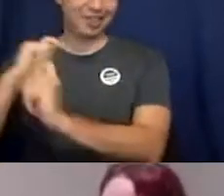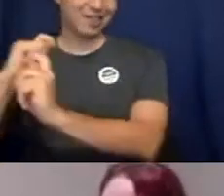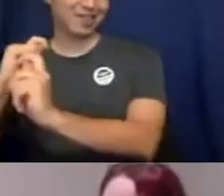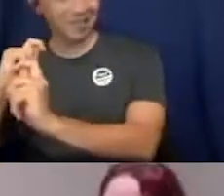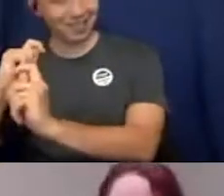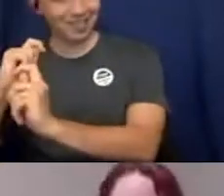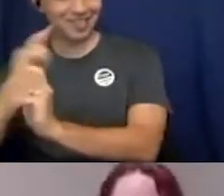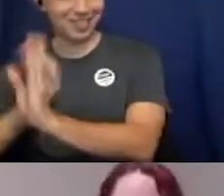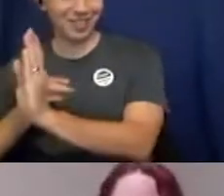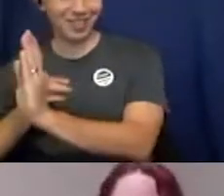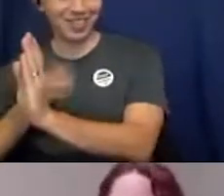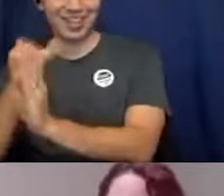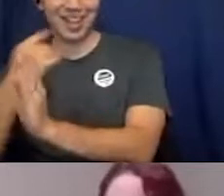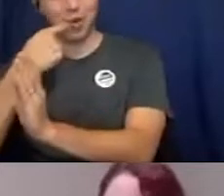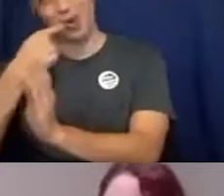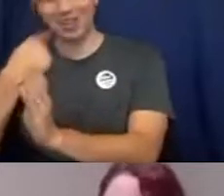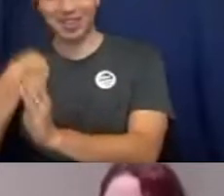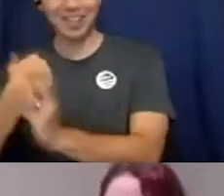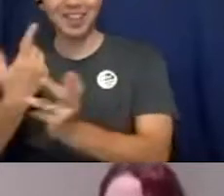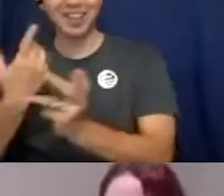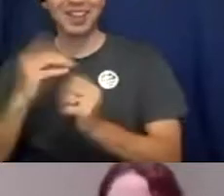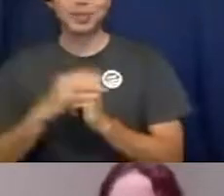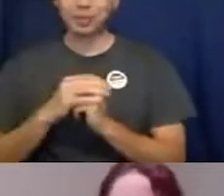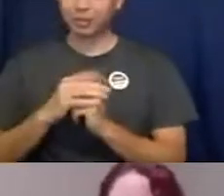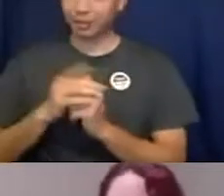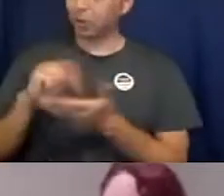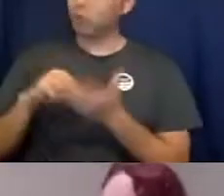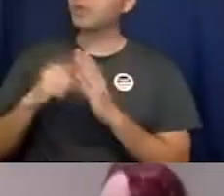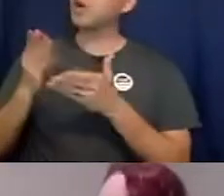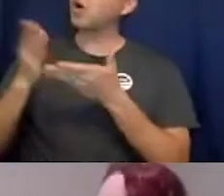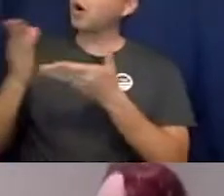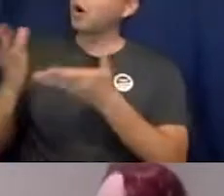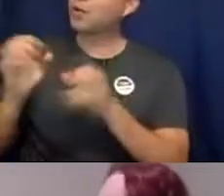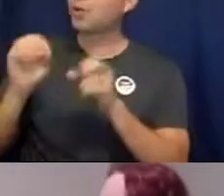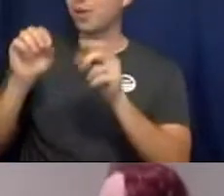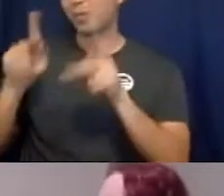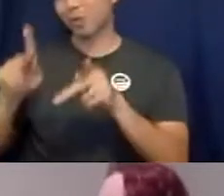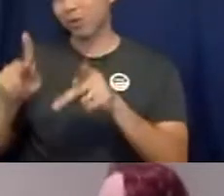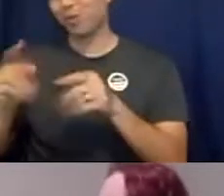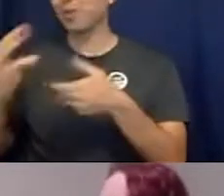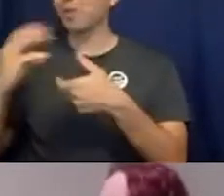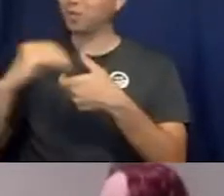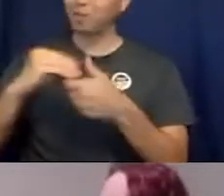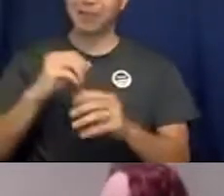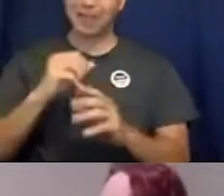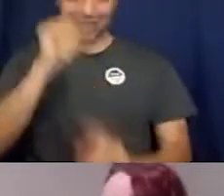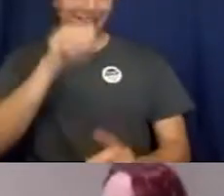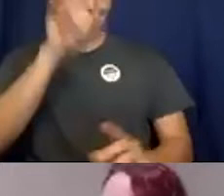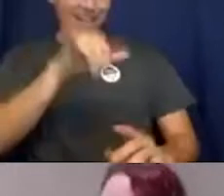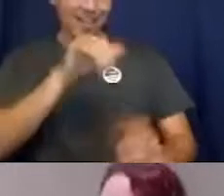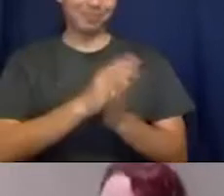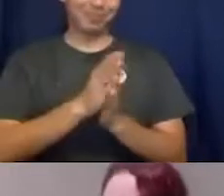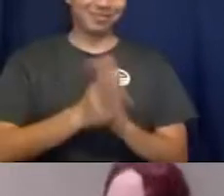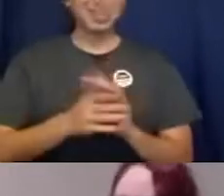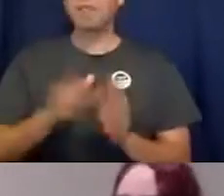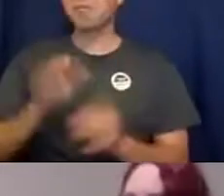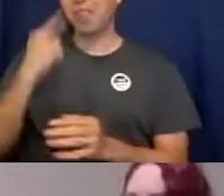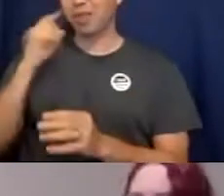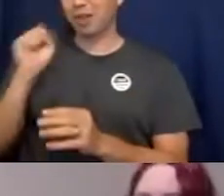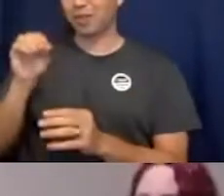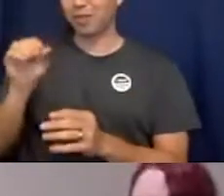it having a positive impact on the world, and on the other hand, allowing us to have a little bit of